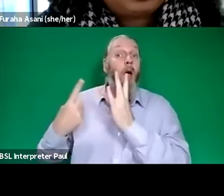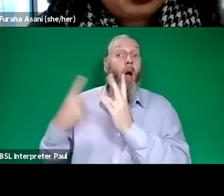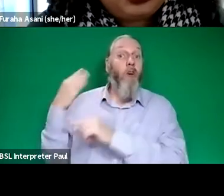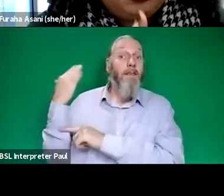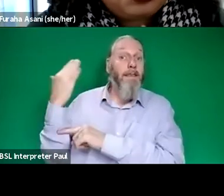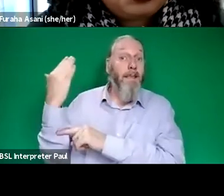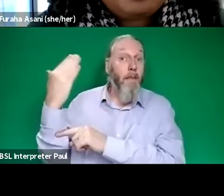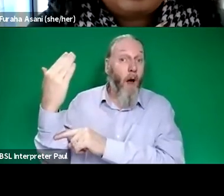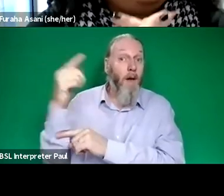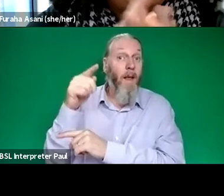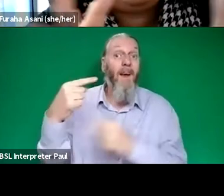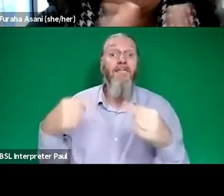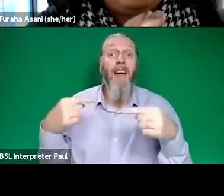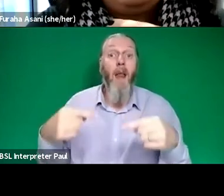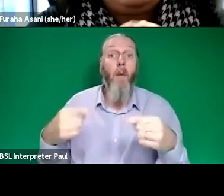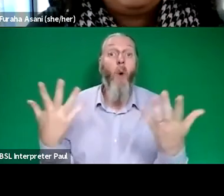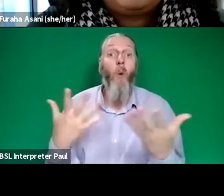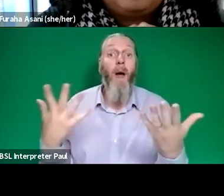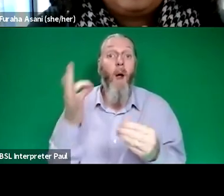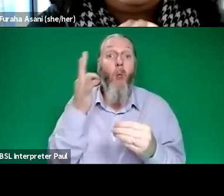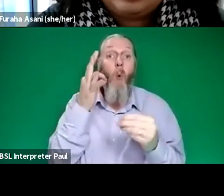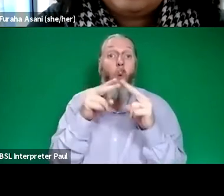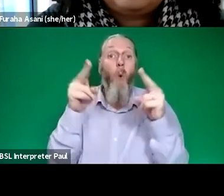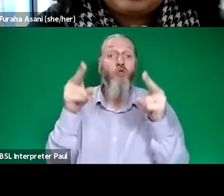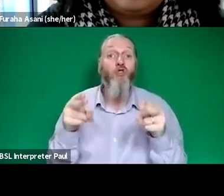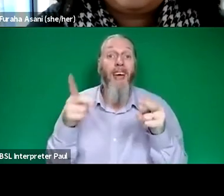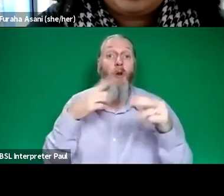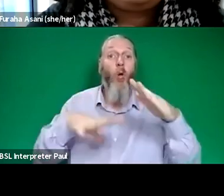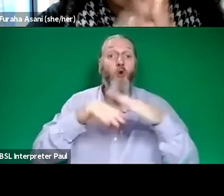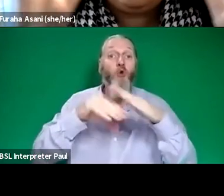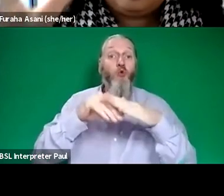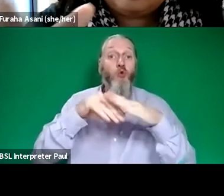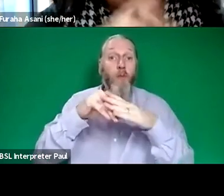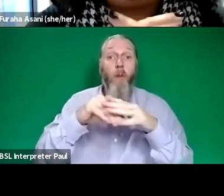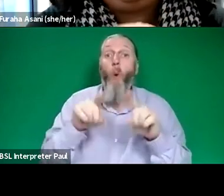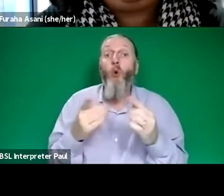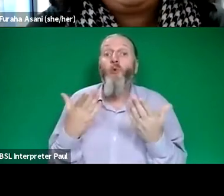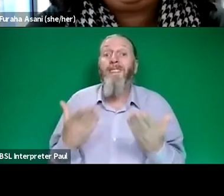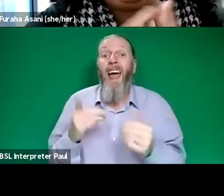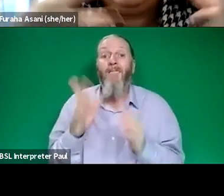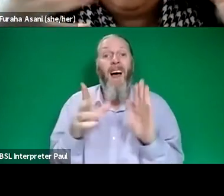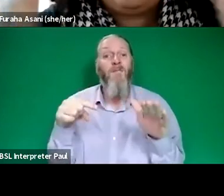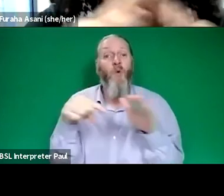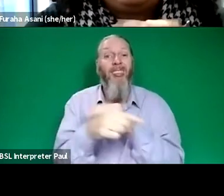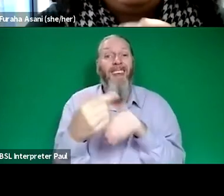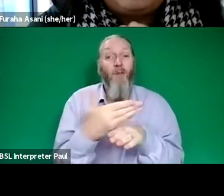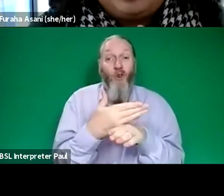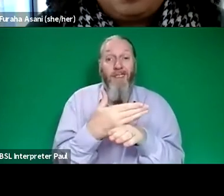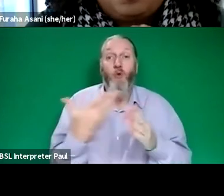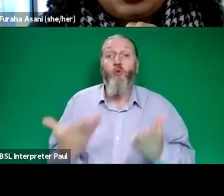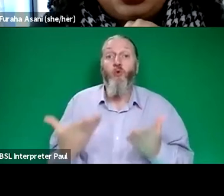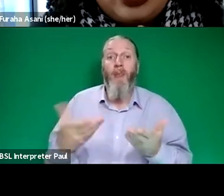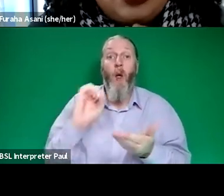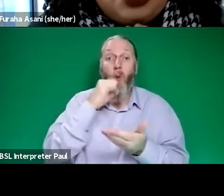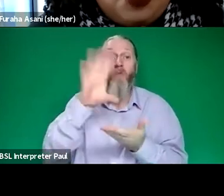on the Watershed YouTube. And if you have to pop out before the end of today's session as well, this is also being recorded and it will also be shared